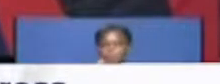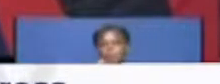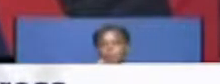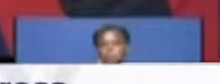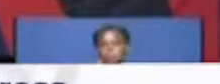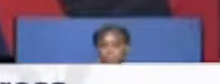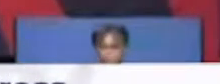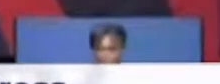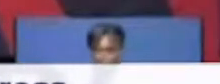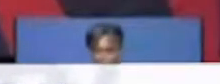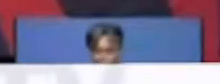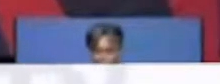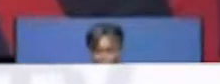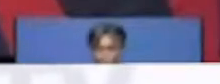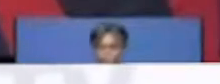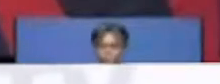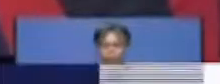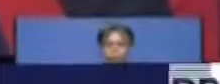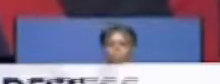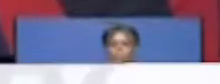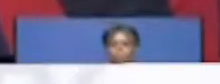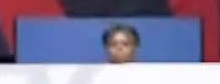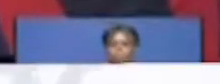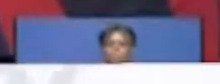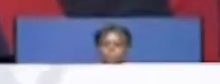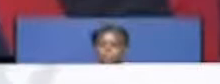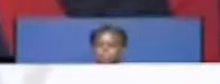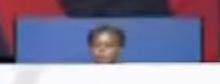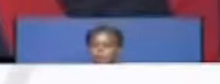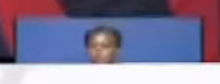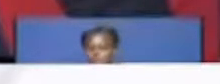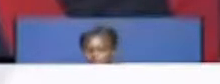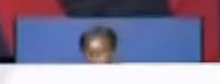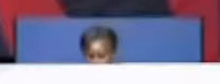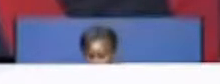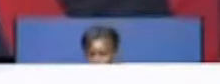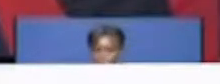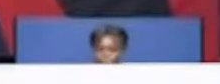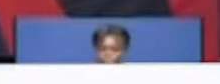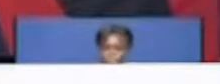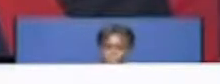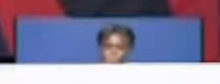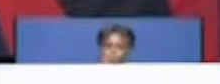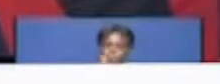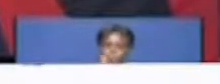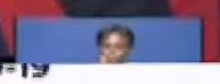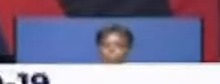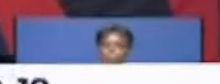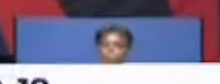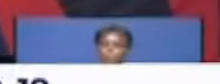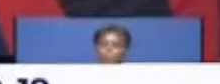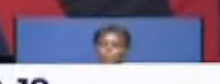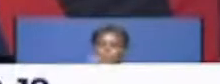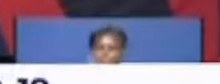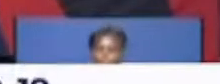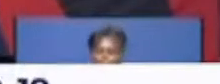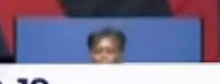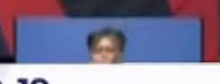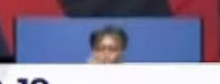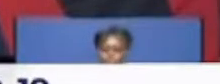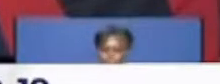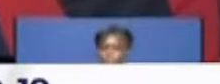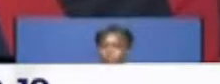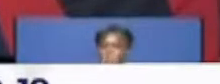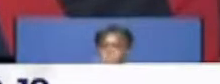inspection tours during the COVID period in Mukuru Kwa Ruben, I was saddened to learn that 500,000 people were